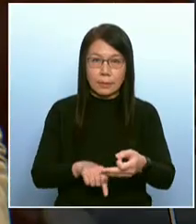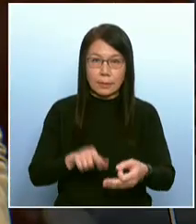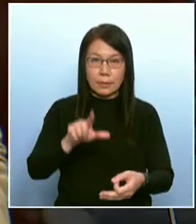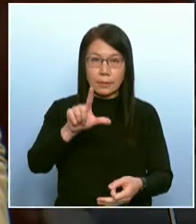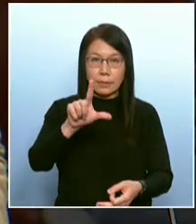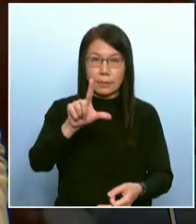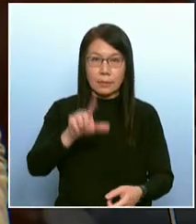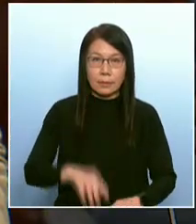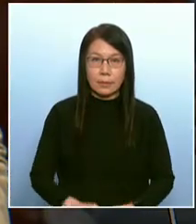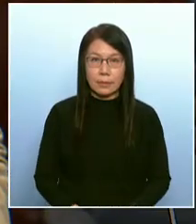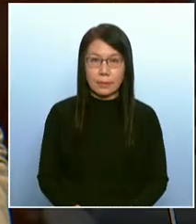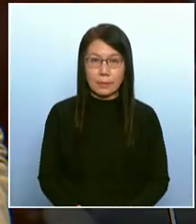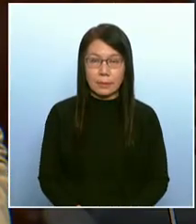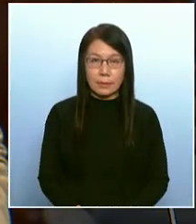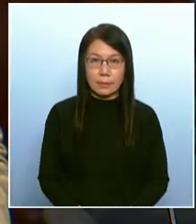Starry Lee.